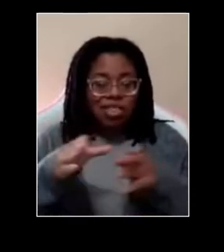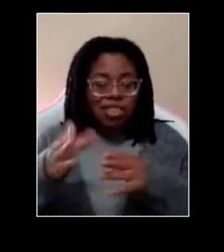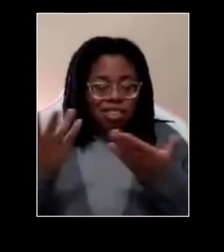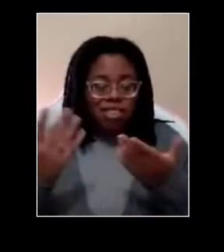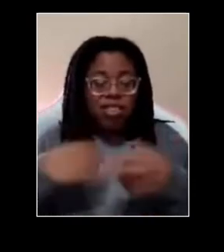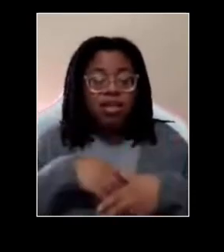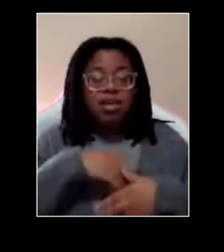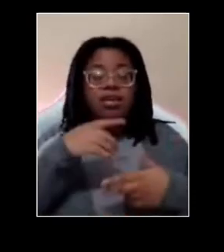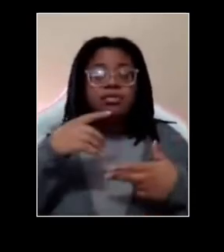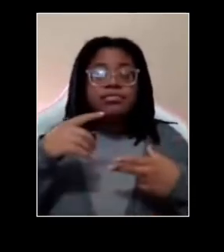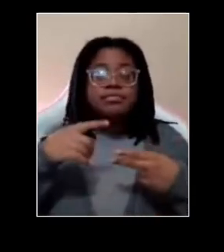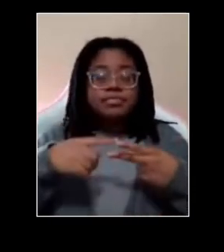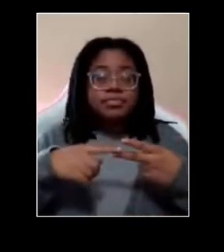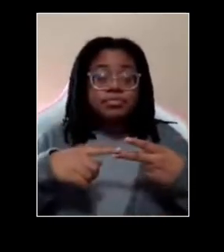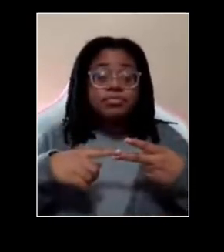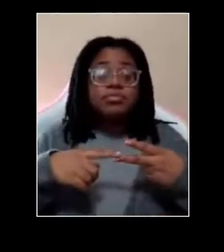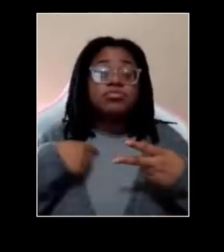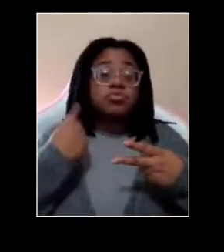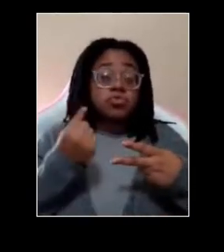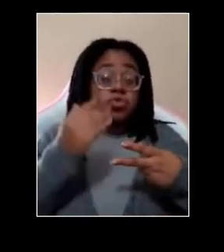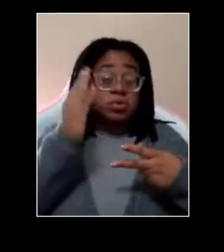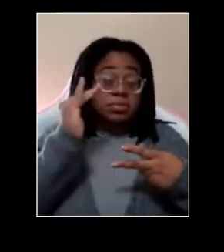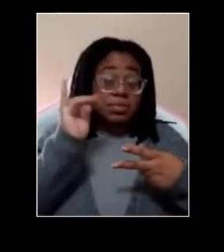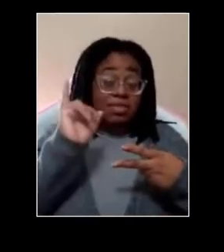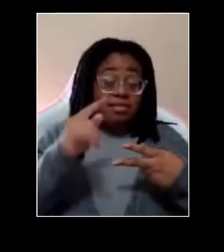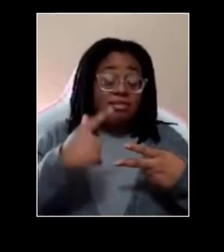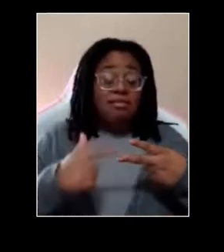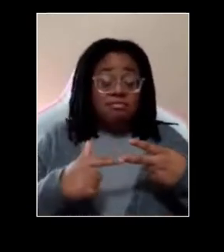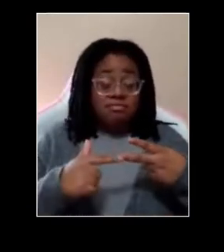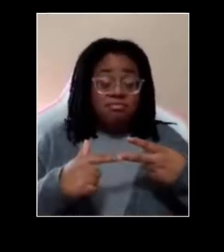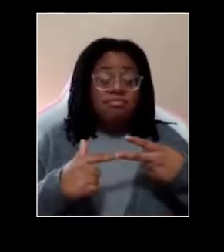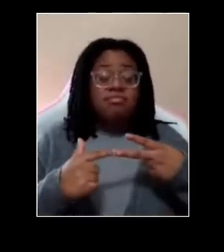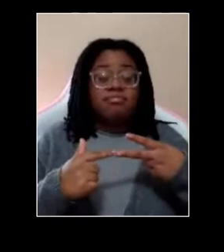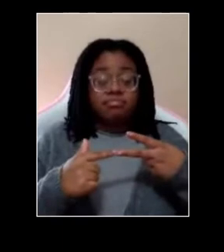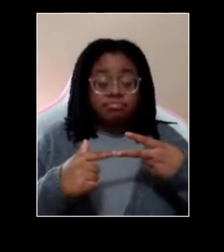So we do expect an increased demand there.